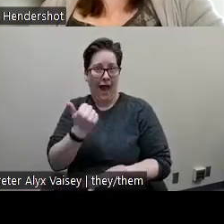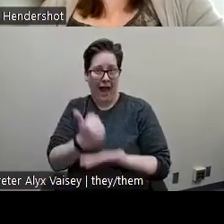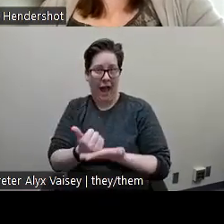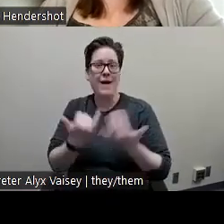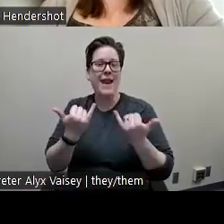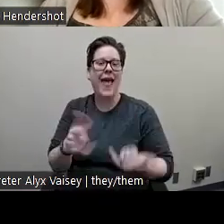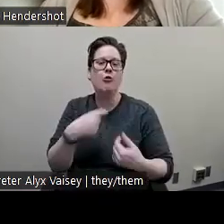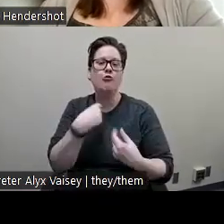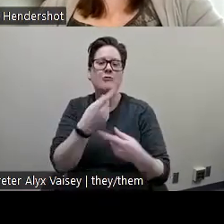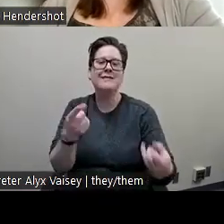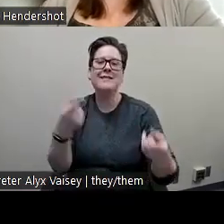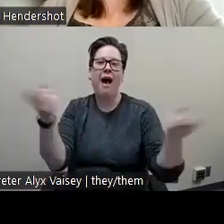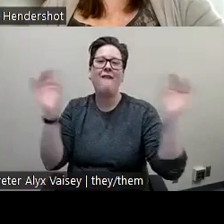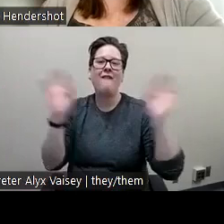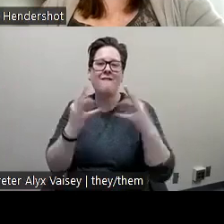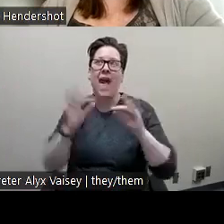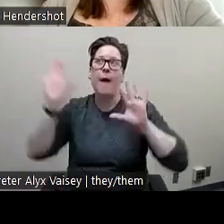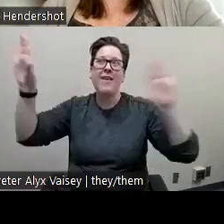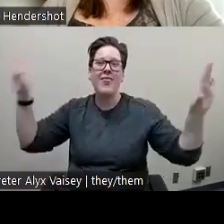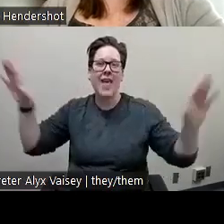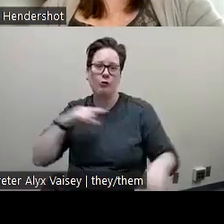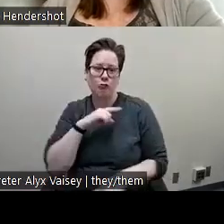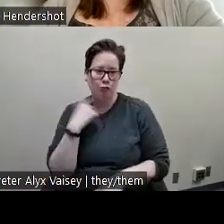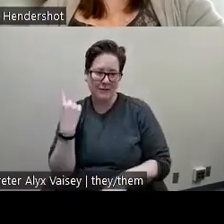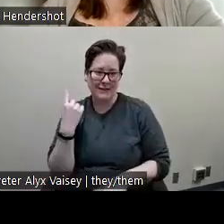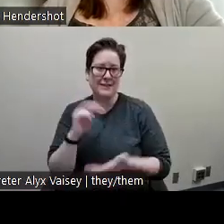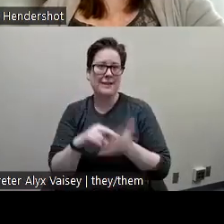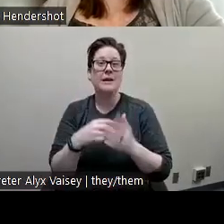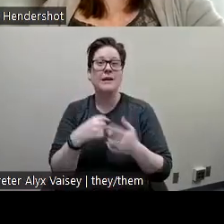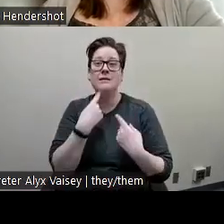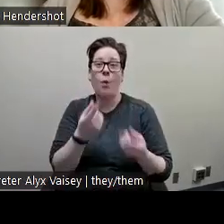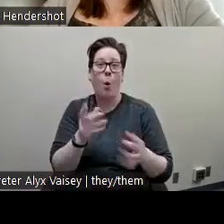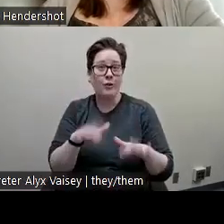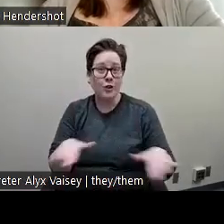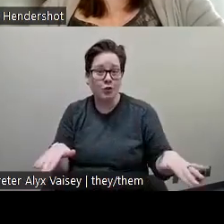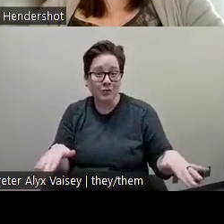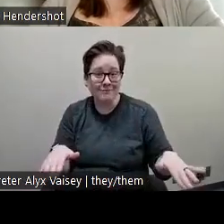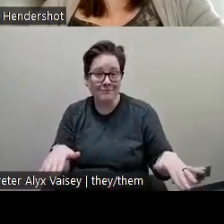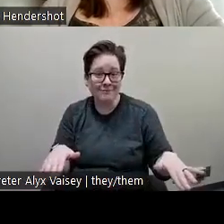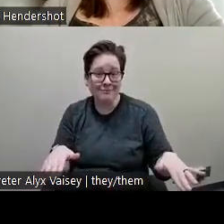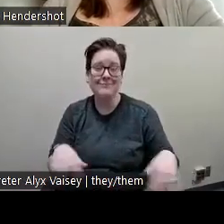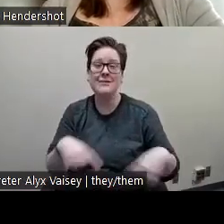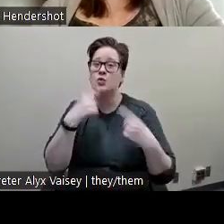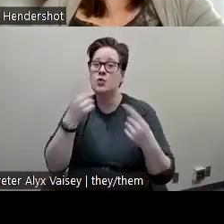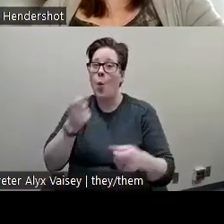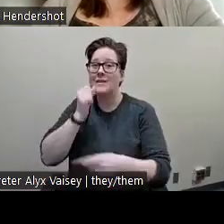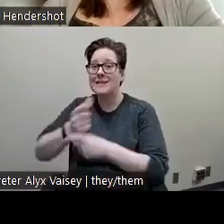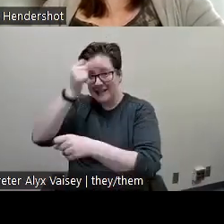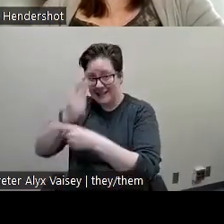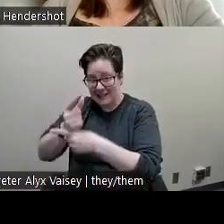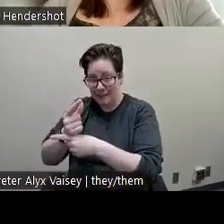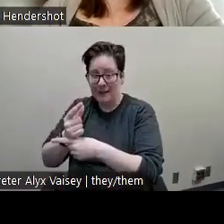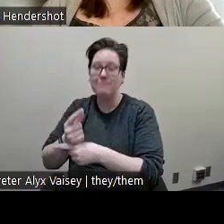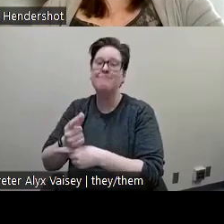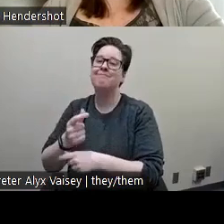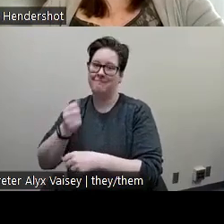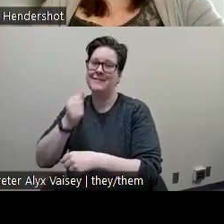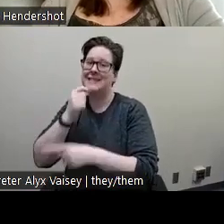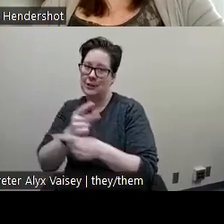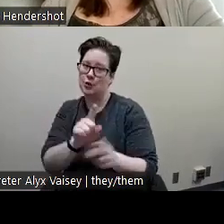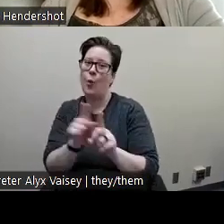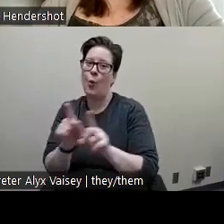informed her family of their risk. So she's informed her children to get tested, her siblings, and her sister also tested